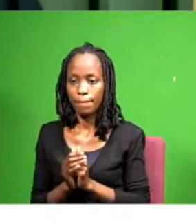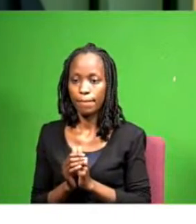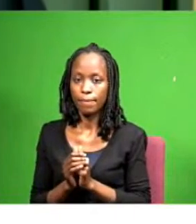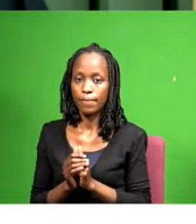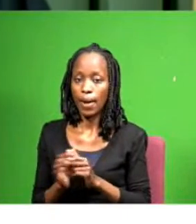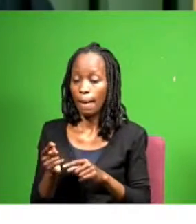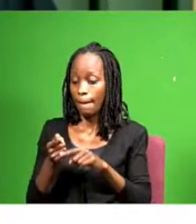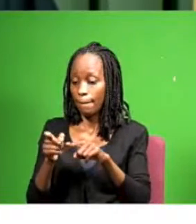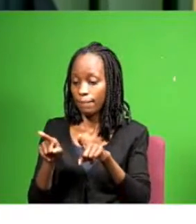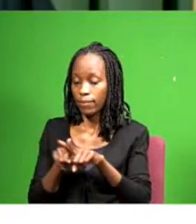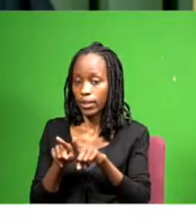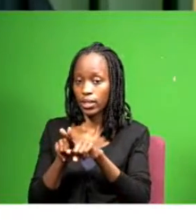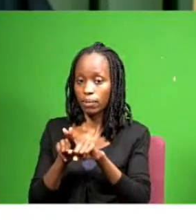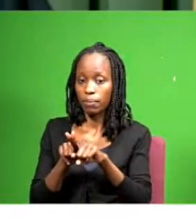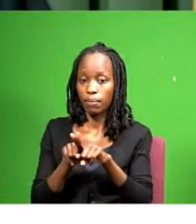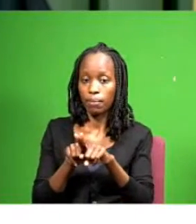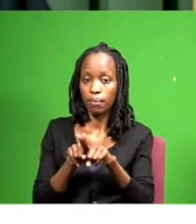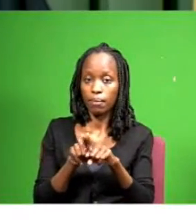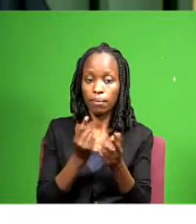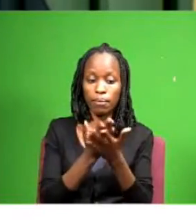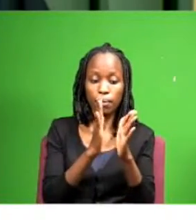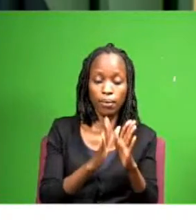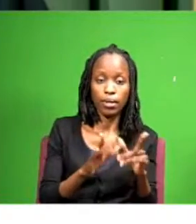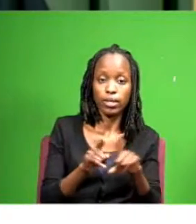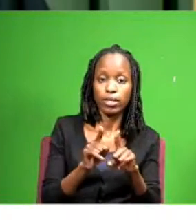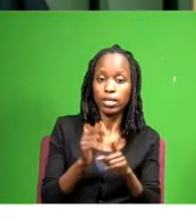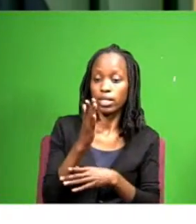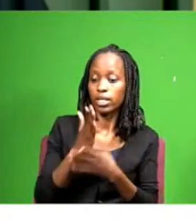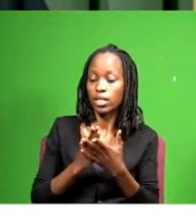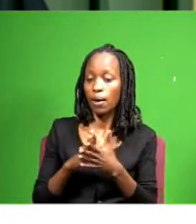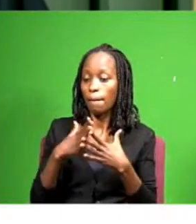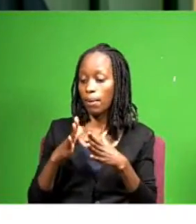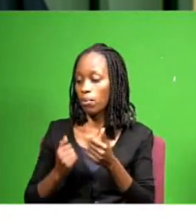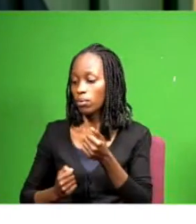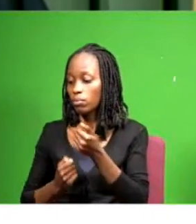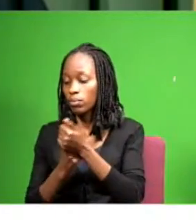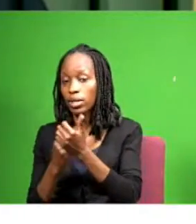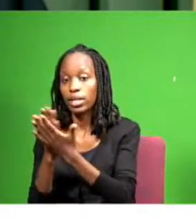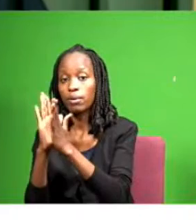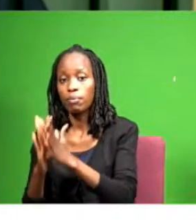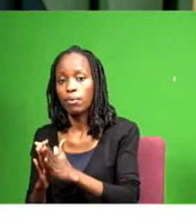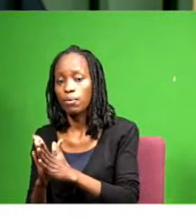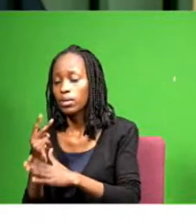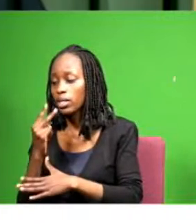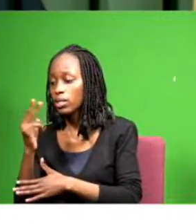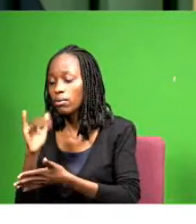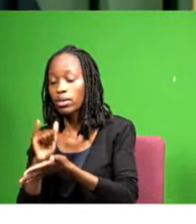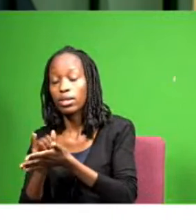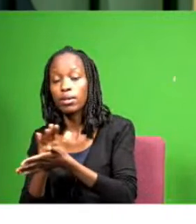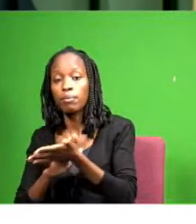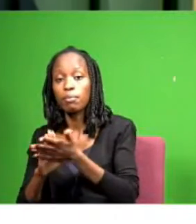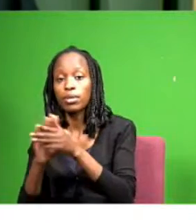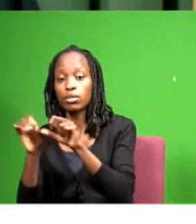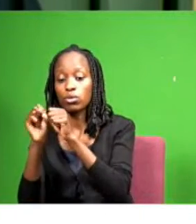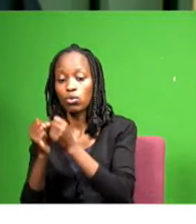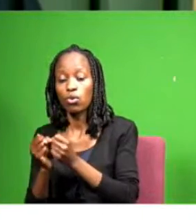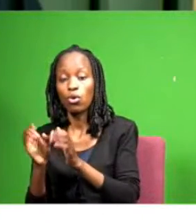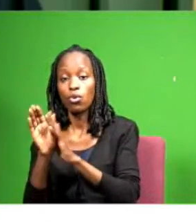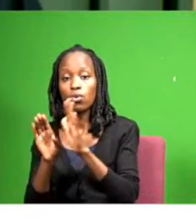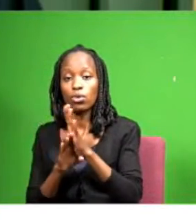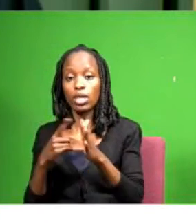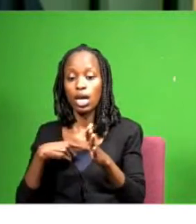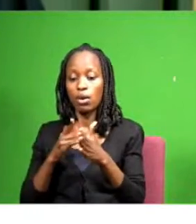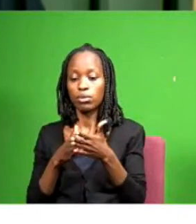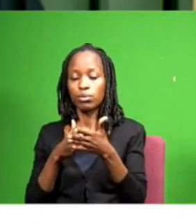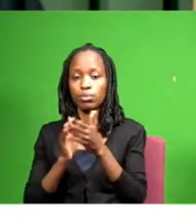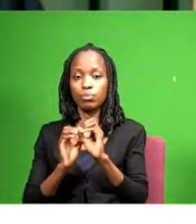Whereas the appellants and some respondents who support the appeals were of the view that the basic structure of our Constitution is not